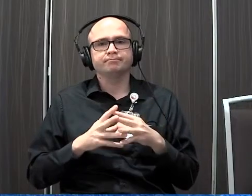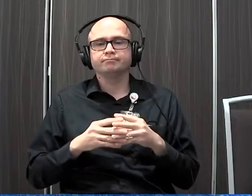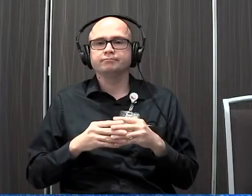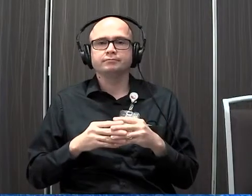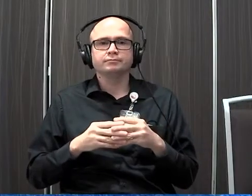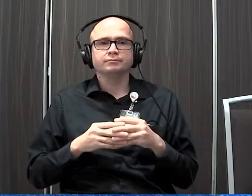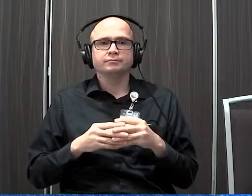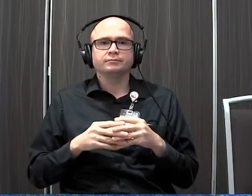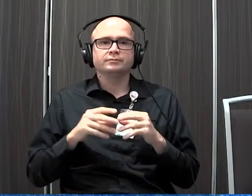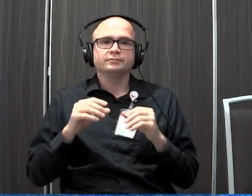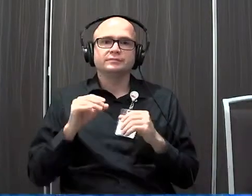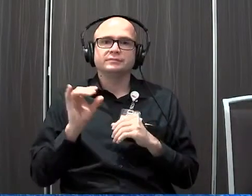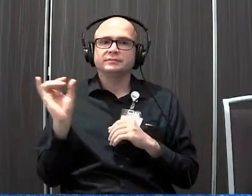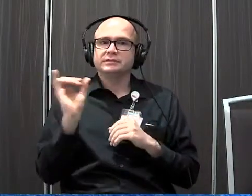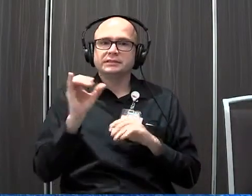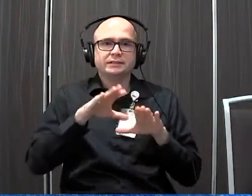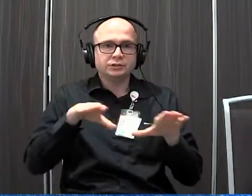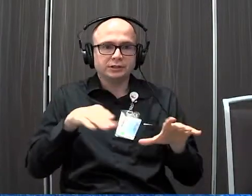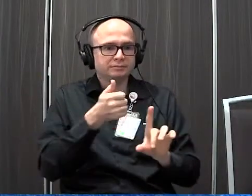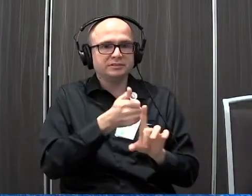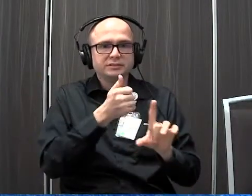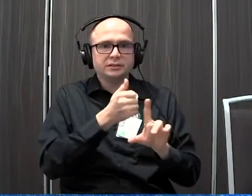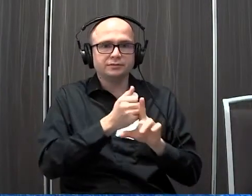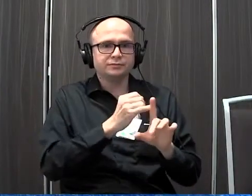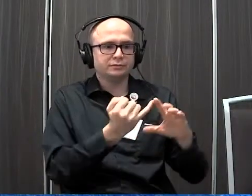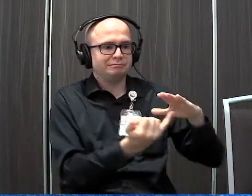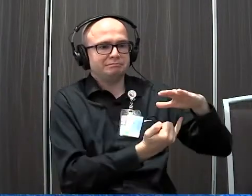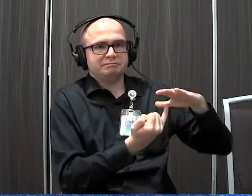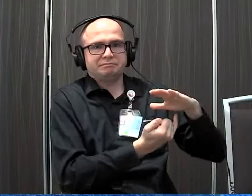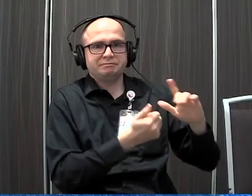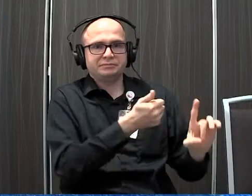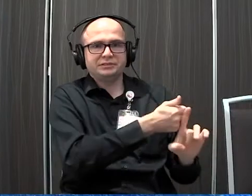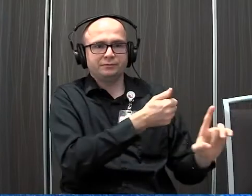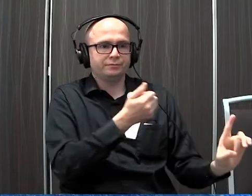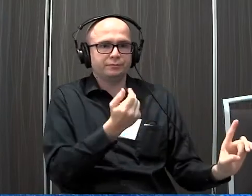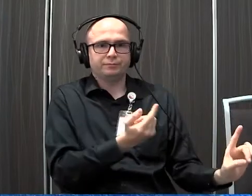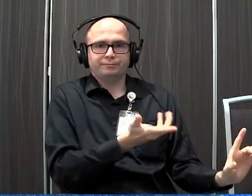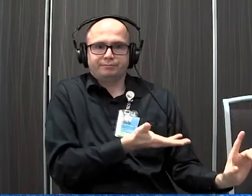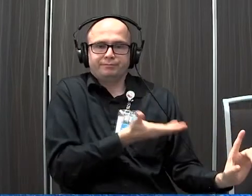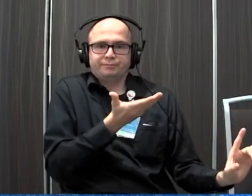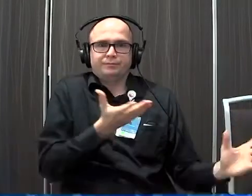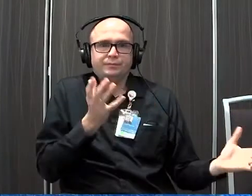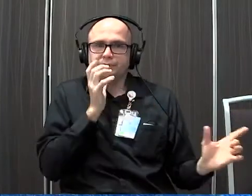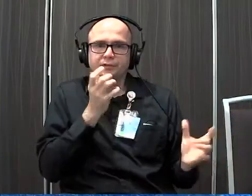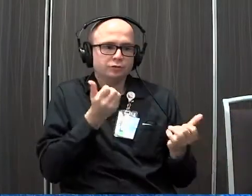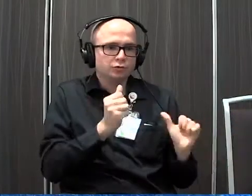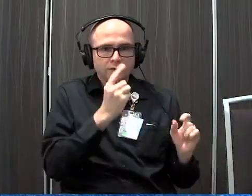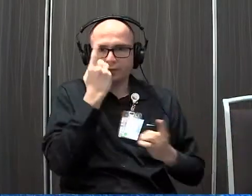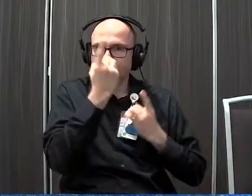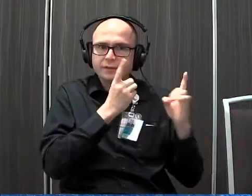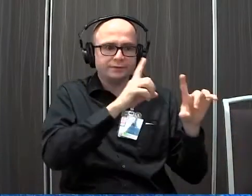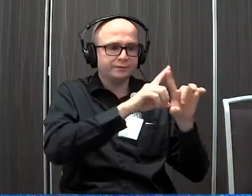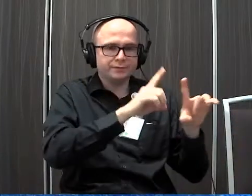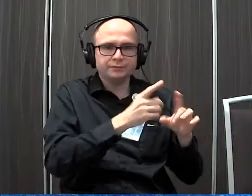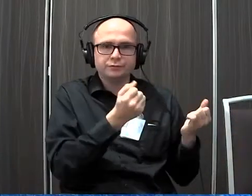it can almost be like the child is very cut off from the outside world if we're not doing if we're not taking additional strategies to try to